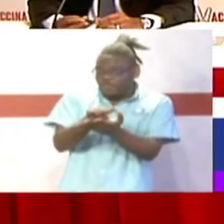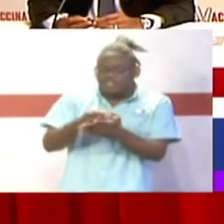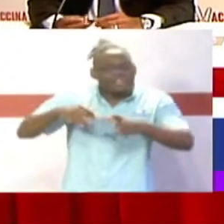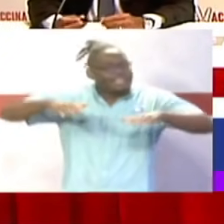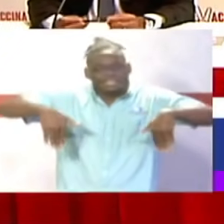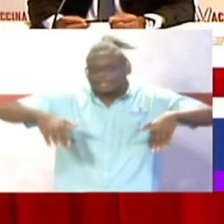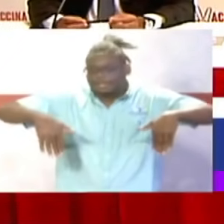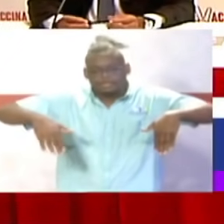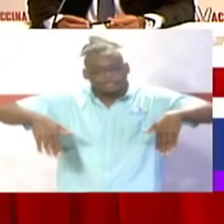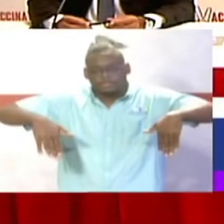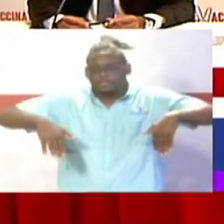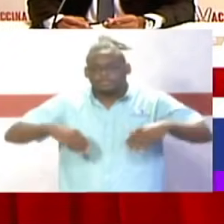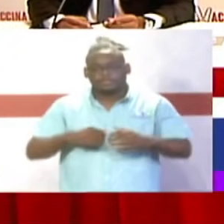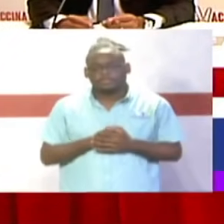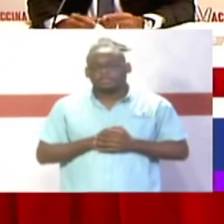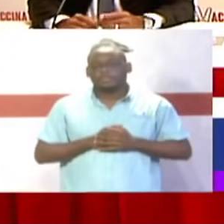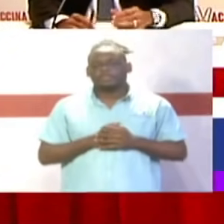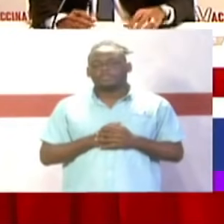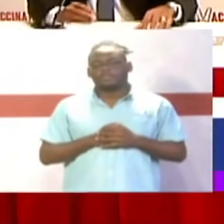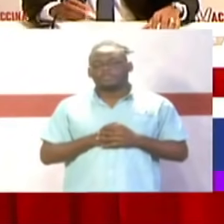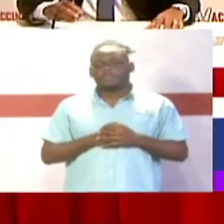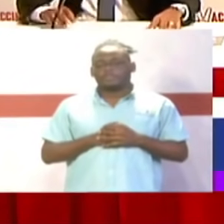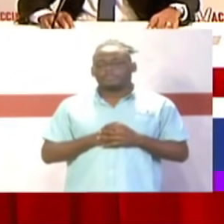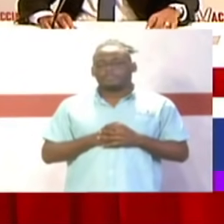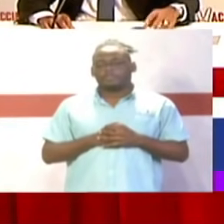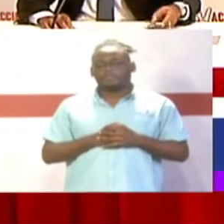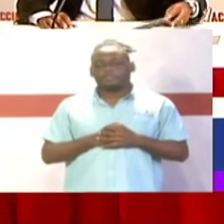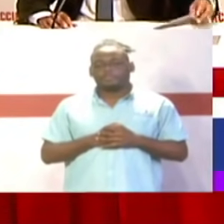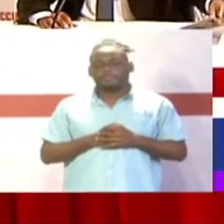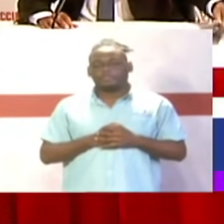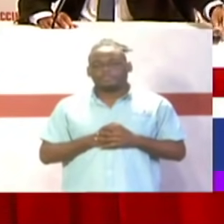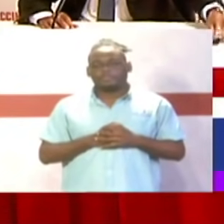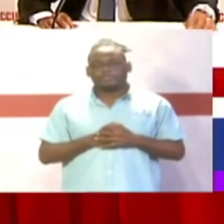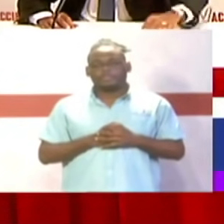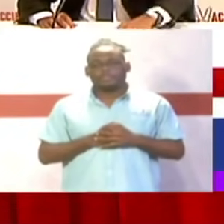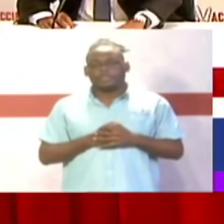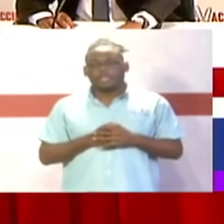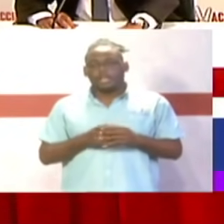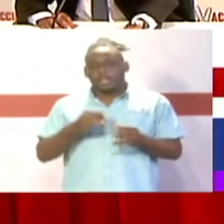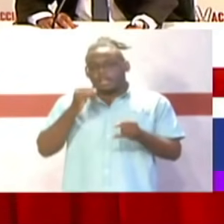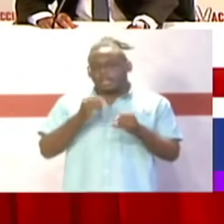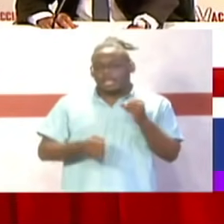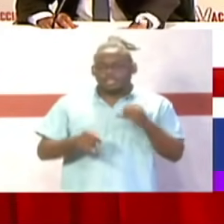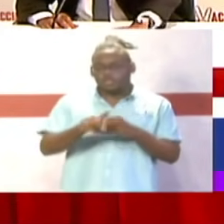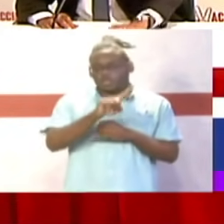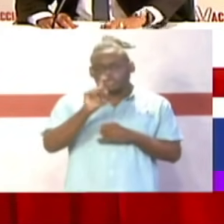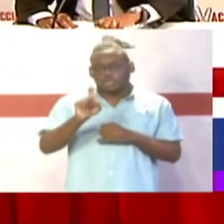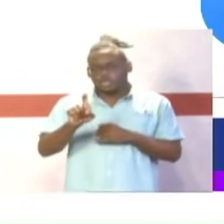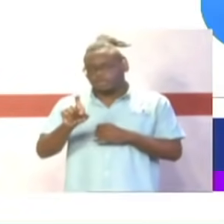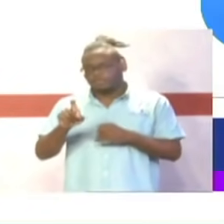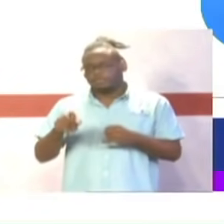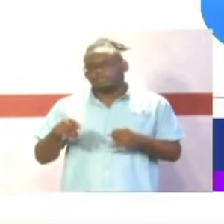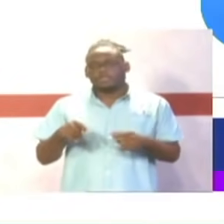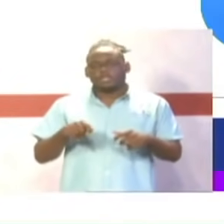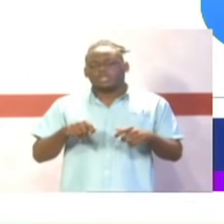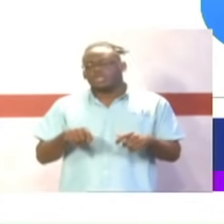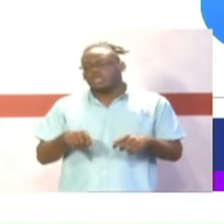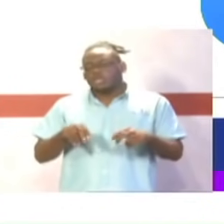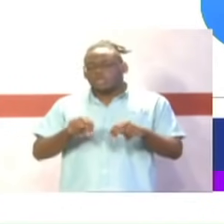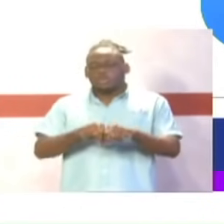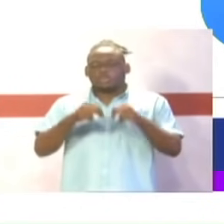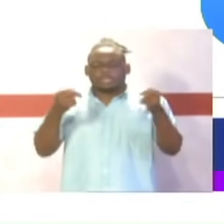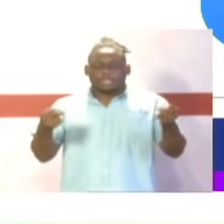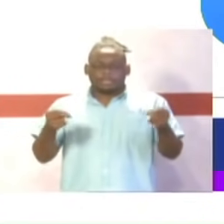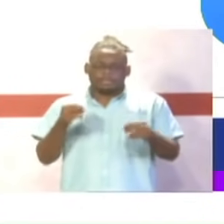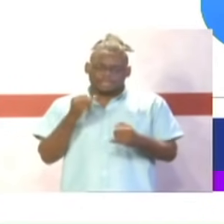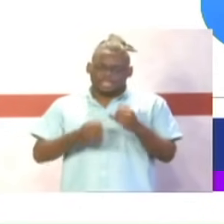Thank you very much. I think our last question this morning thus far comes from Newsday. Hi again, good morning.